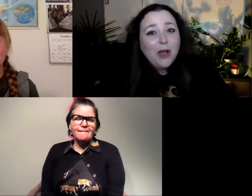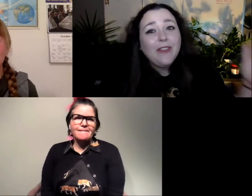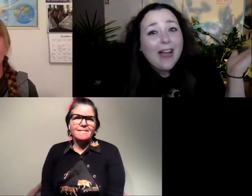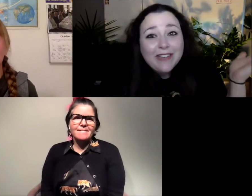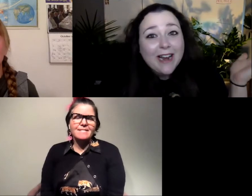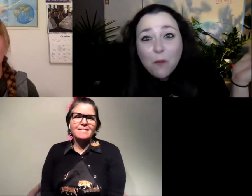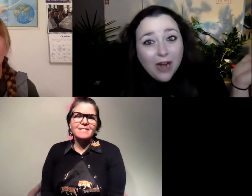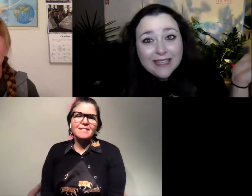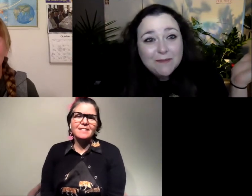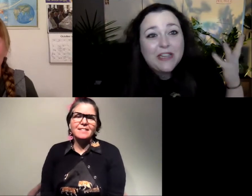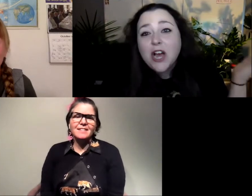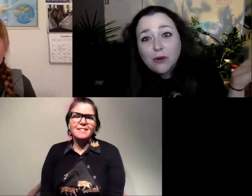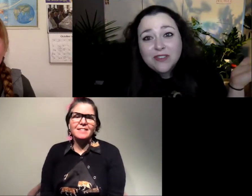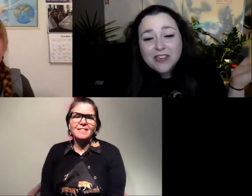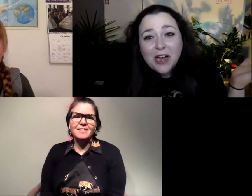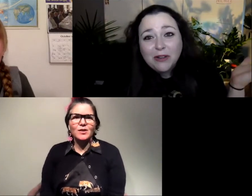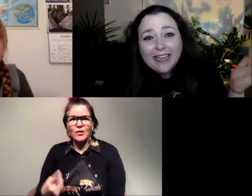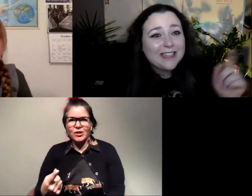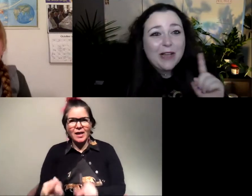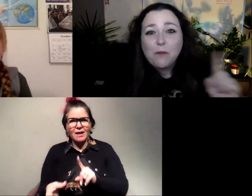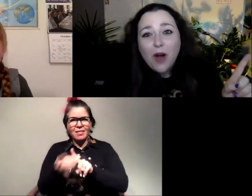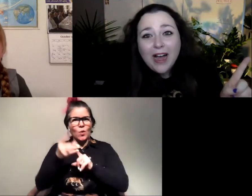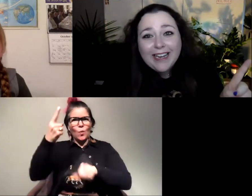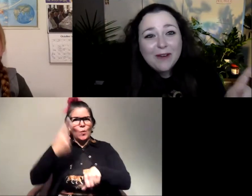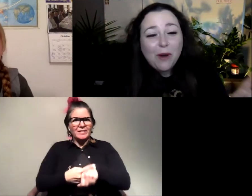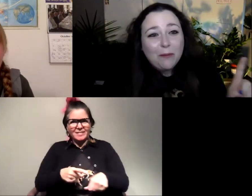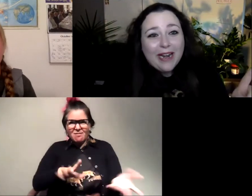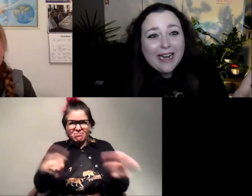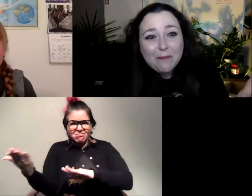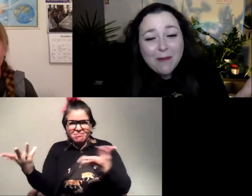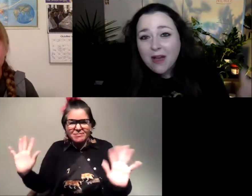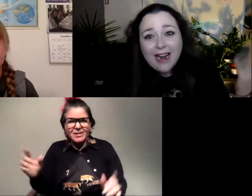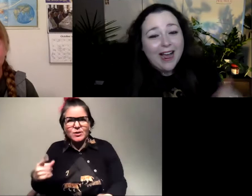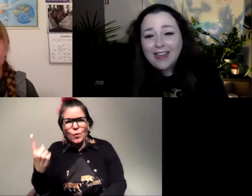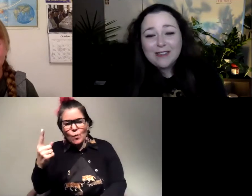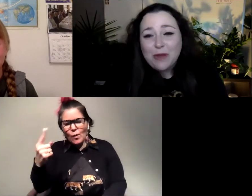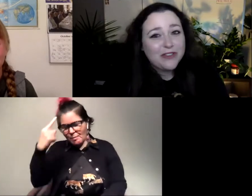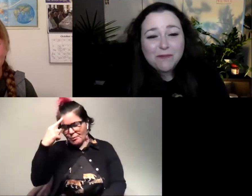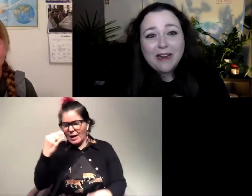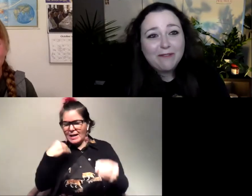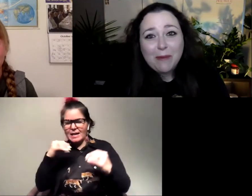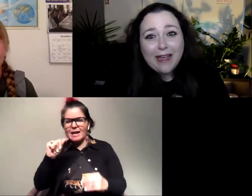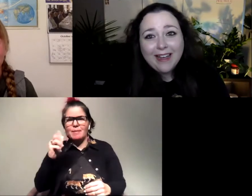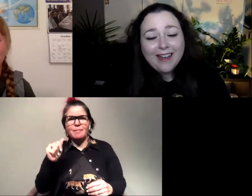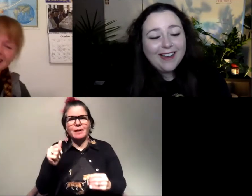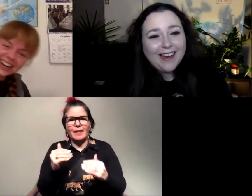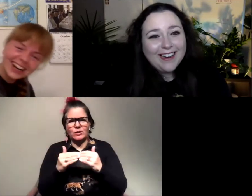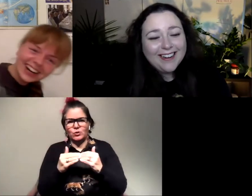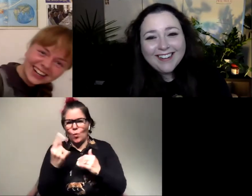It's one of those things where it's so scary. You know, like it's like one brain-eating amoeba, and it's too many for me.